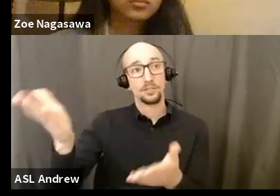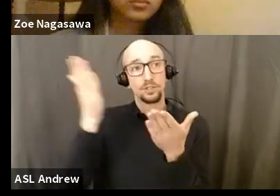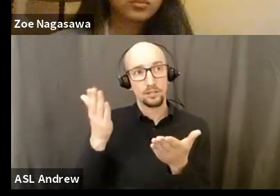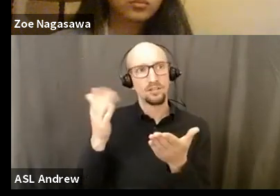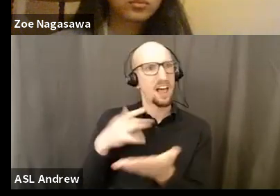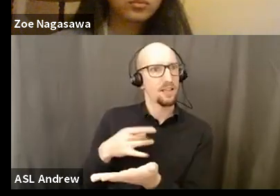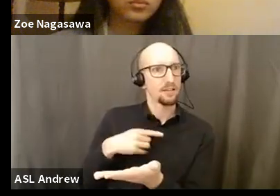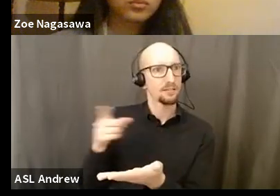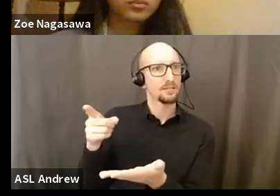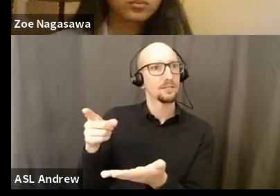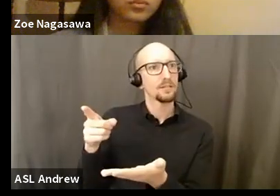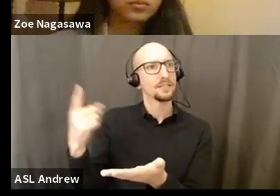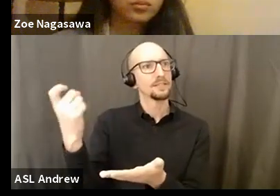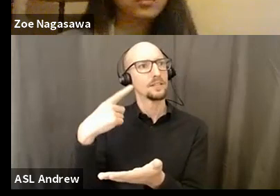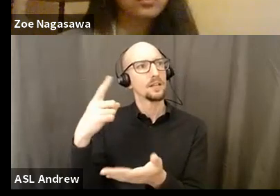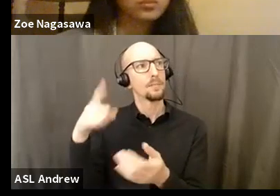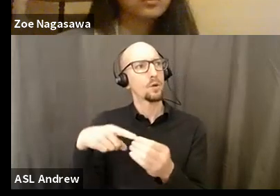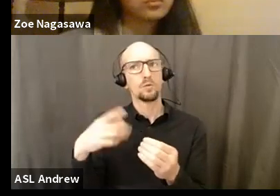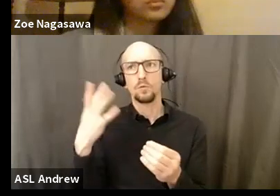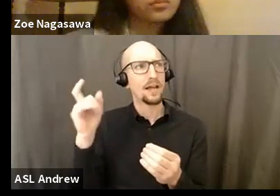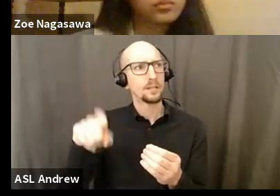why do we have to have a test in November?